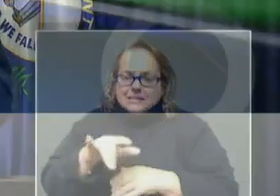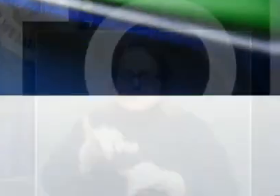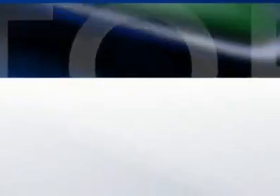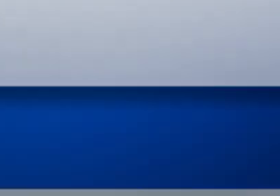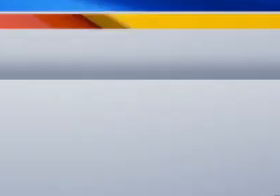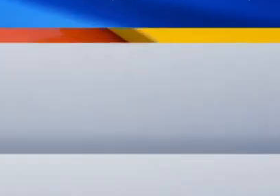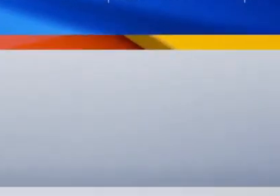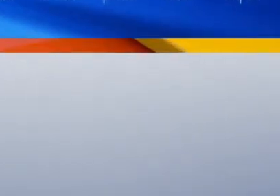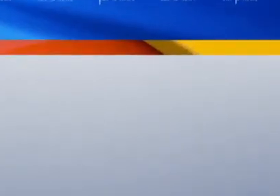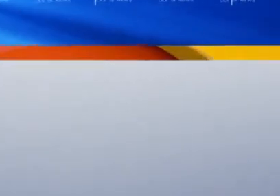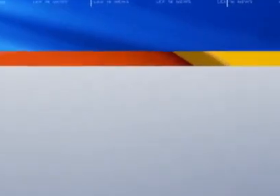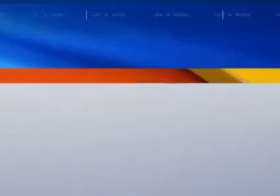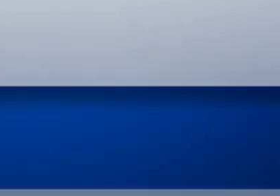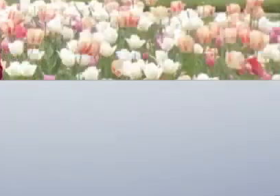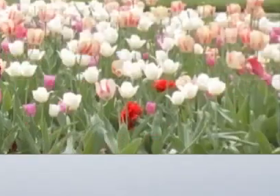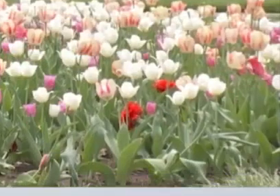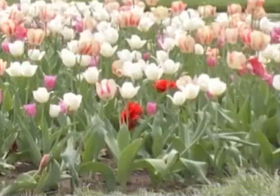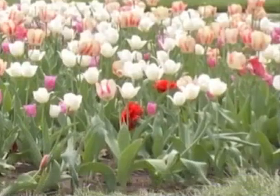5.